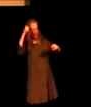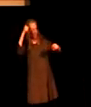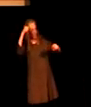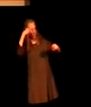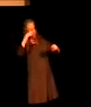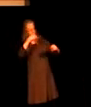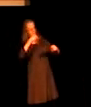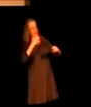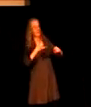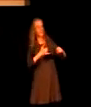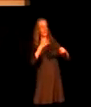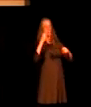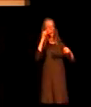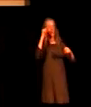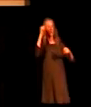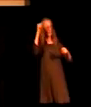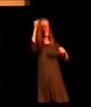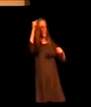with Voyager.